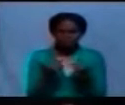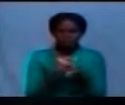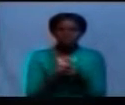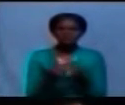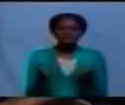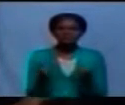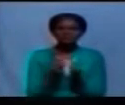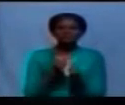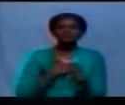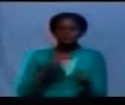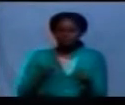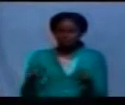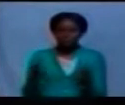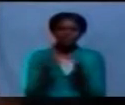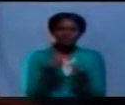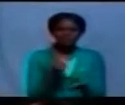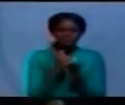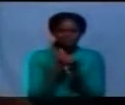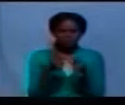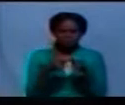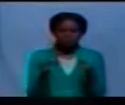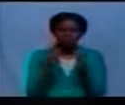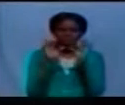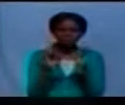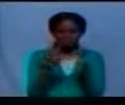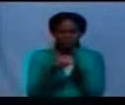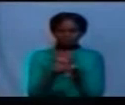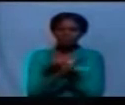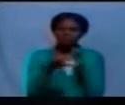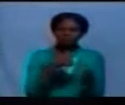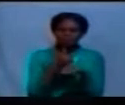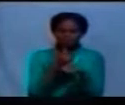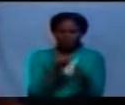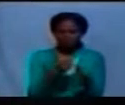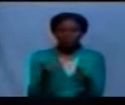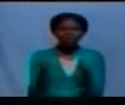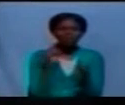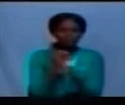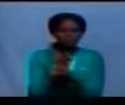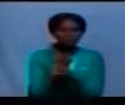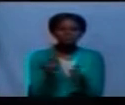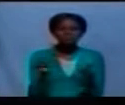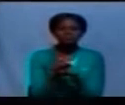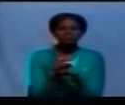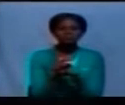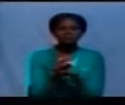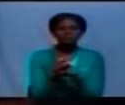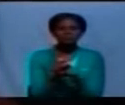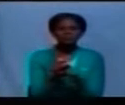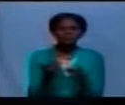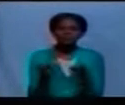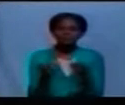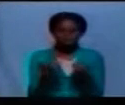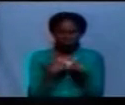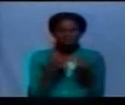my children, help them to open accounts. And those products are available. They are flexible KYCs, as long as